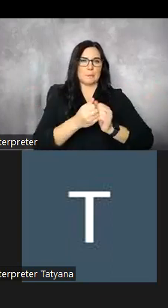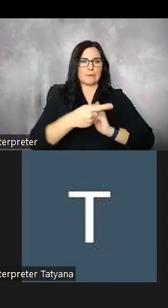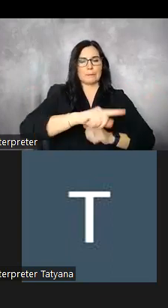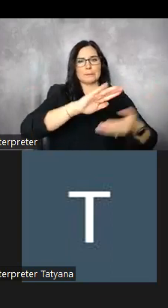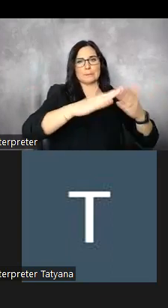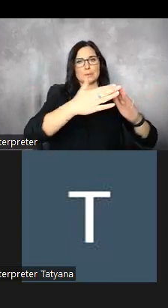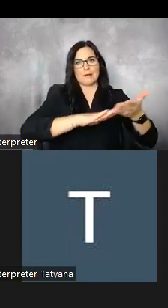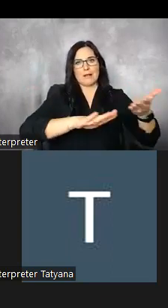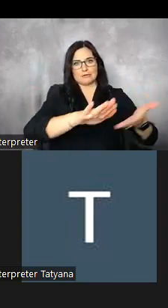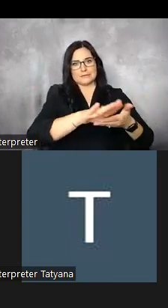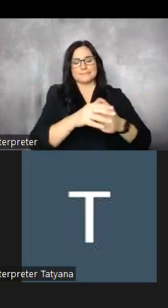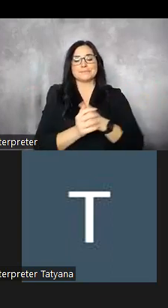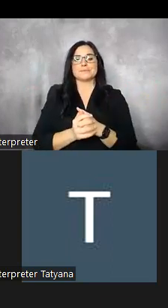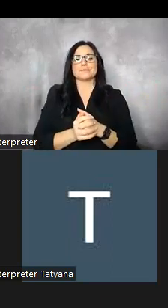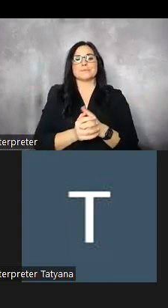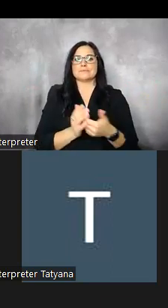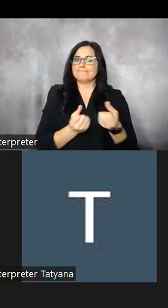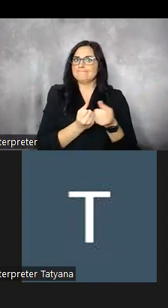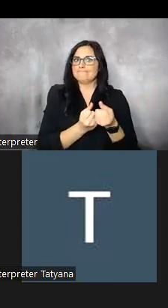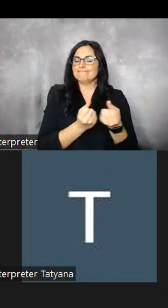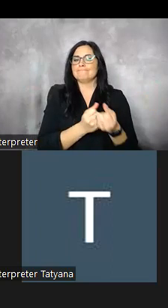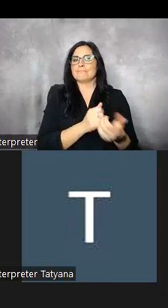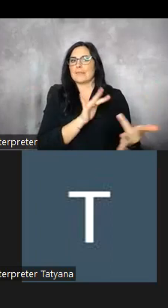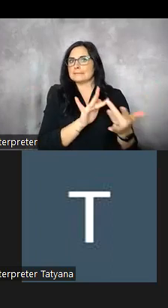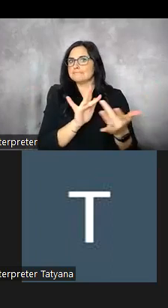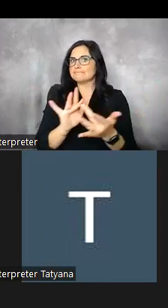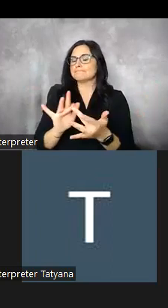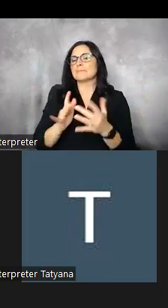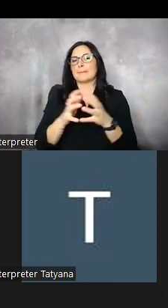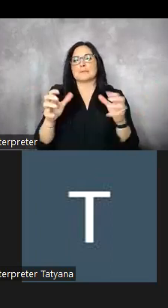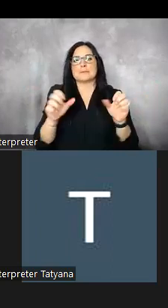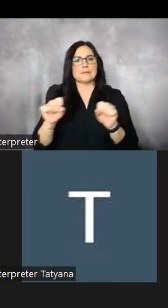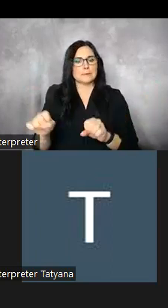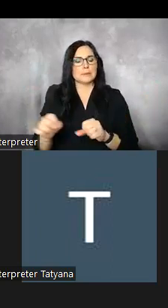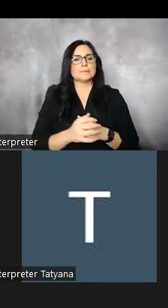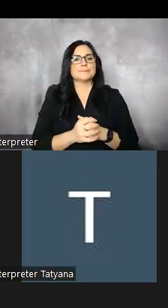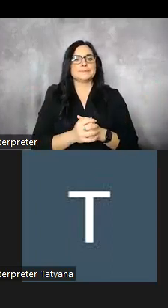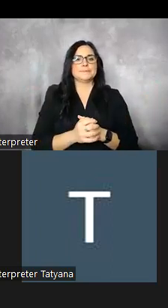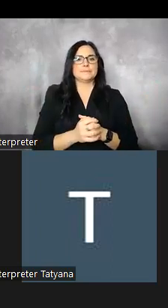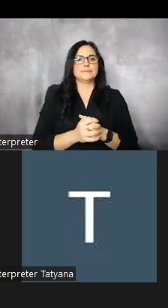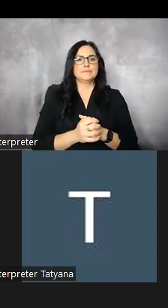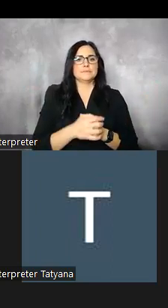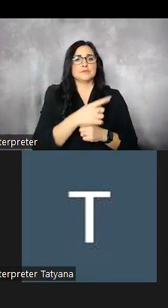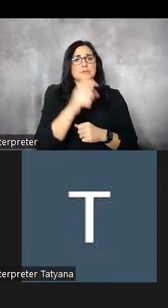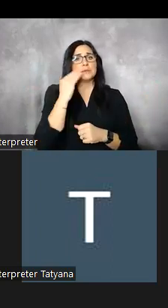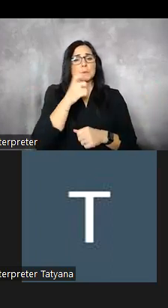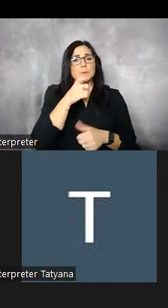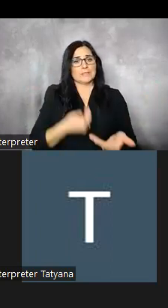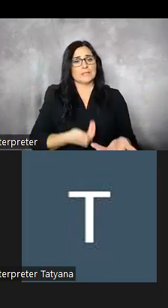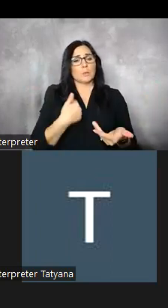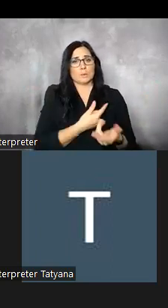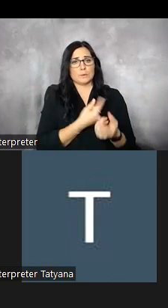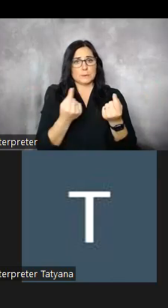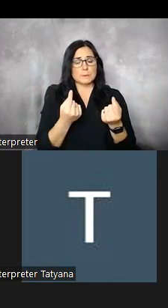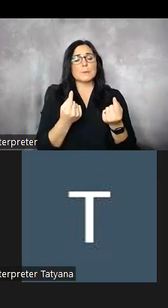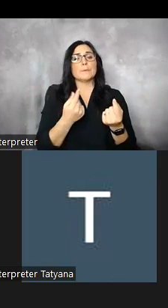and we like to keep it that way. We try to keep in touch with people as much as possible so that they know what we do and use